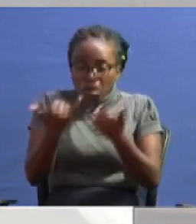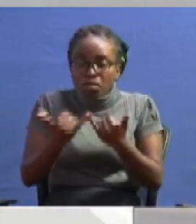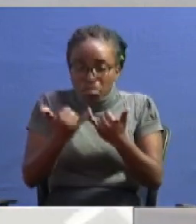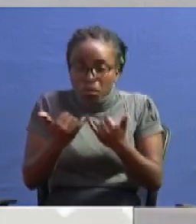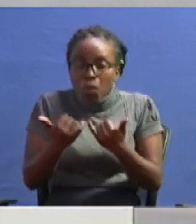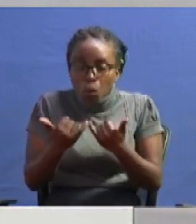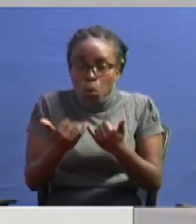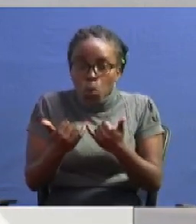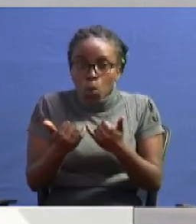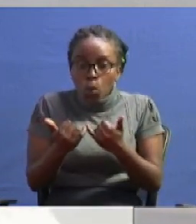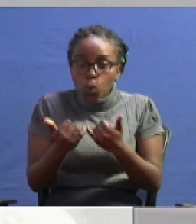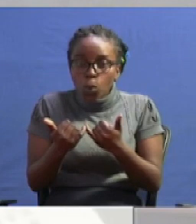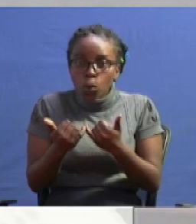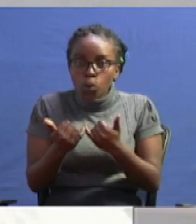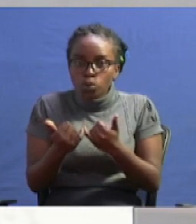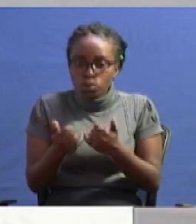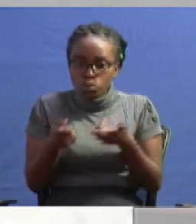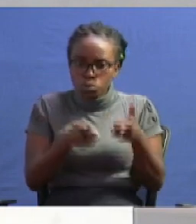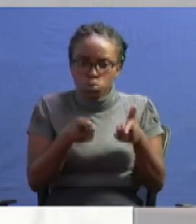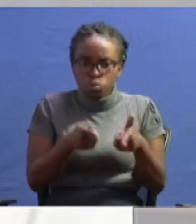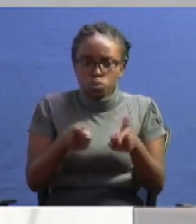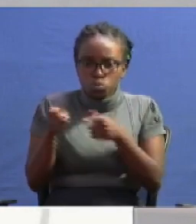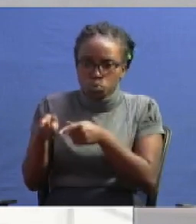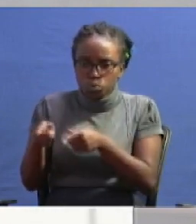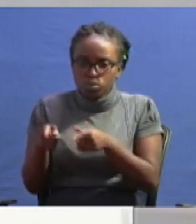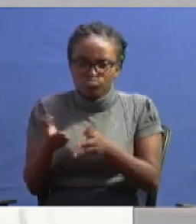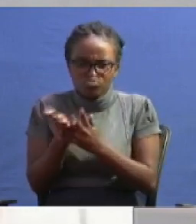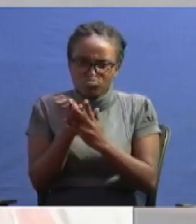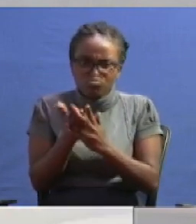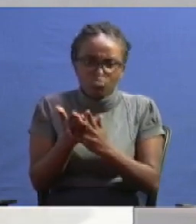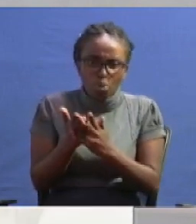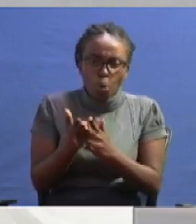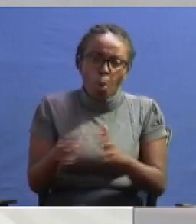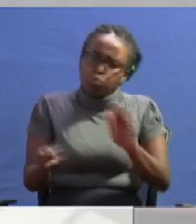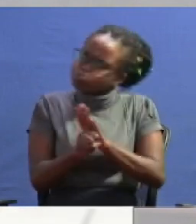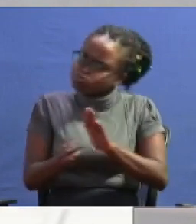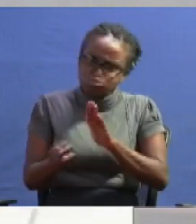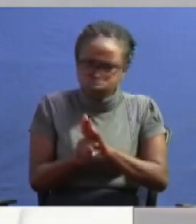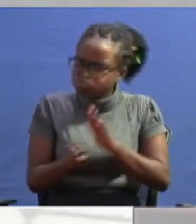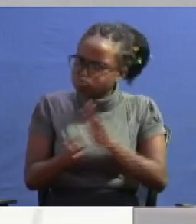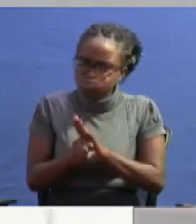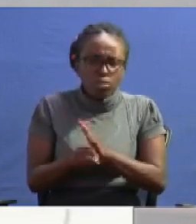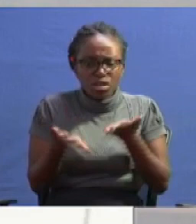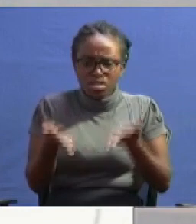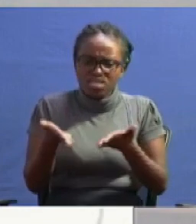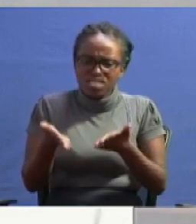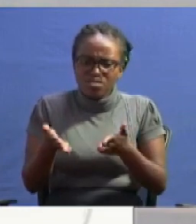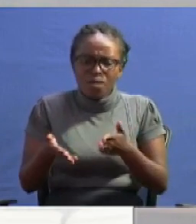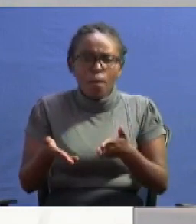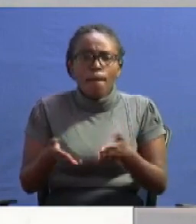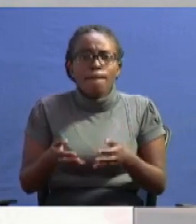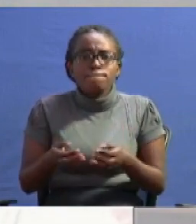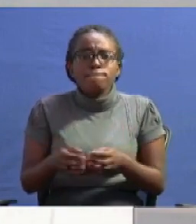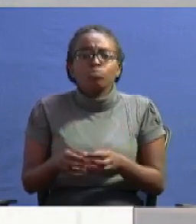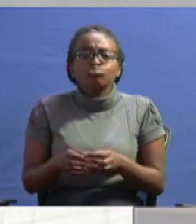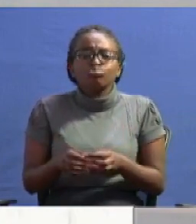contention between this, and they feel like this is just too much for the for the people in matatus,